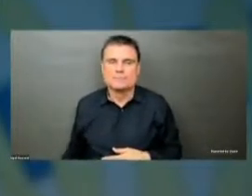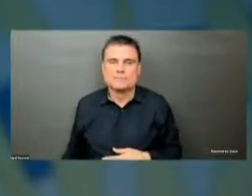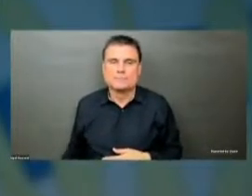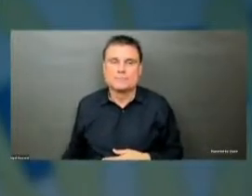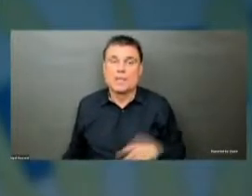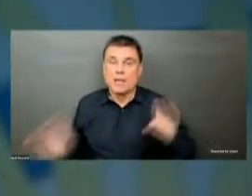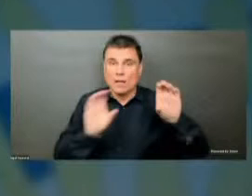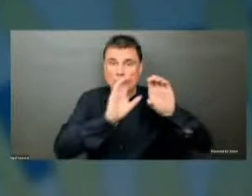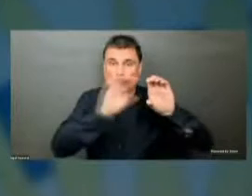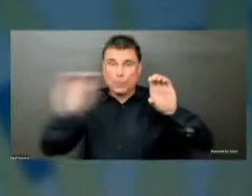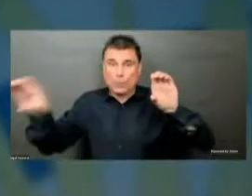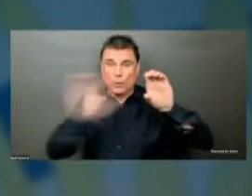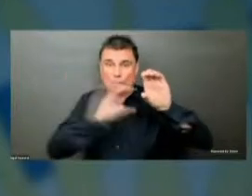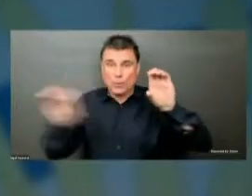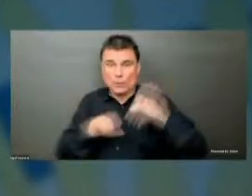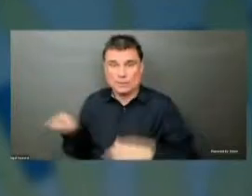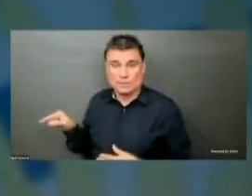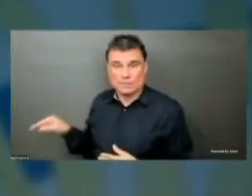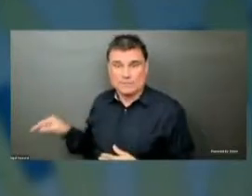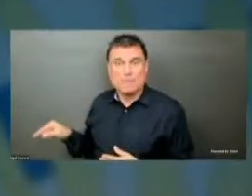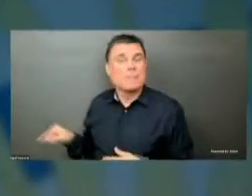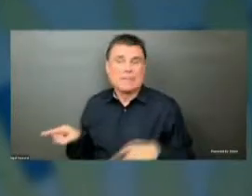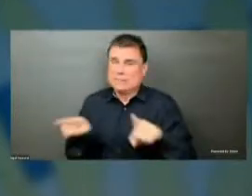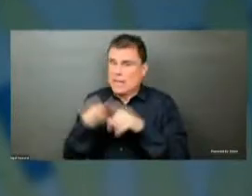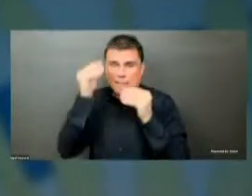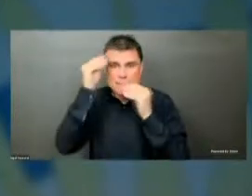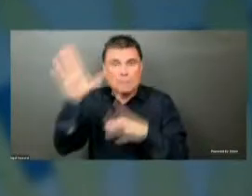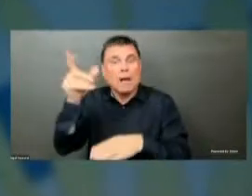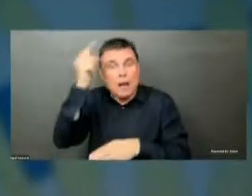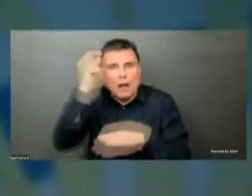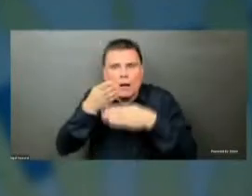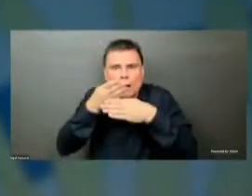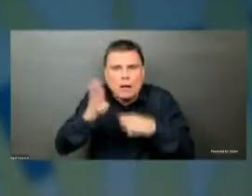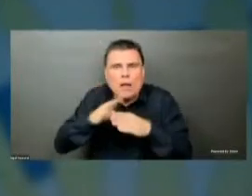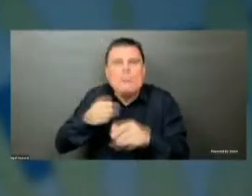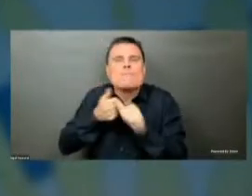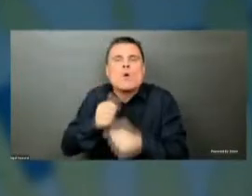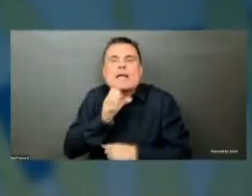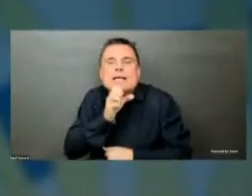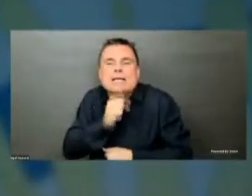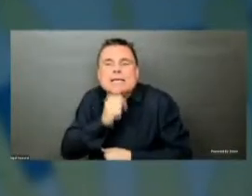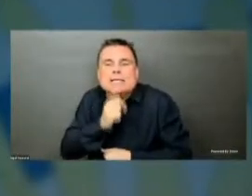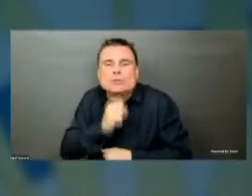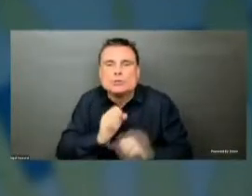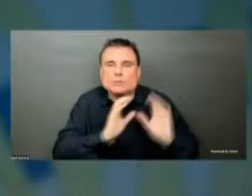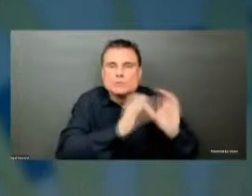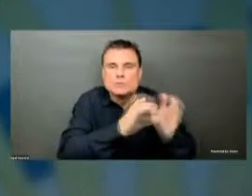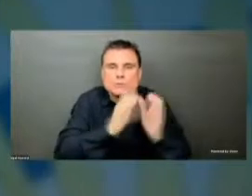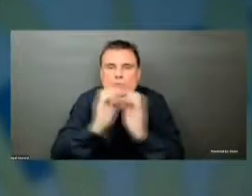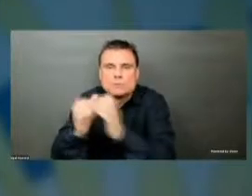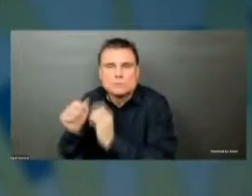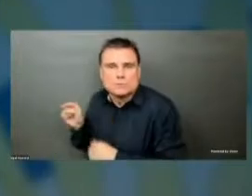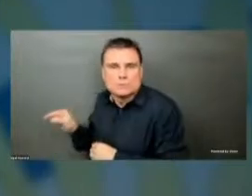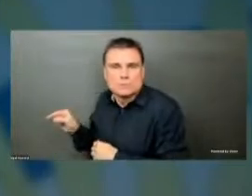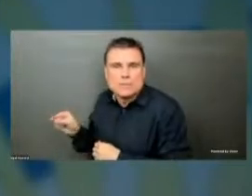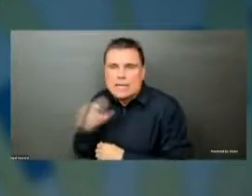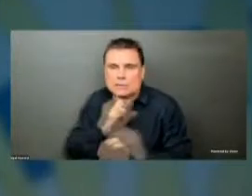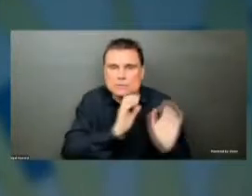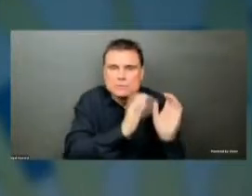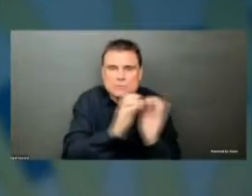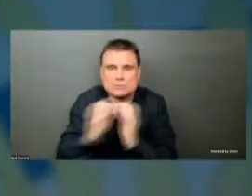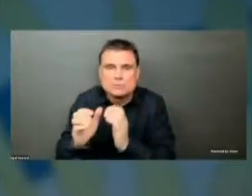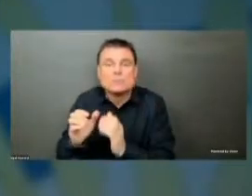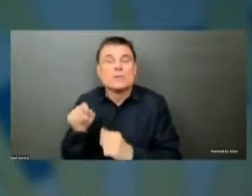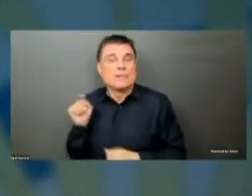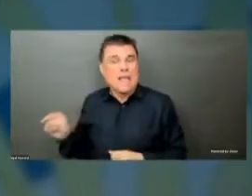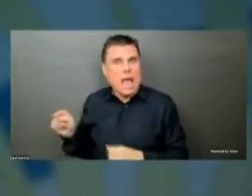and particularly we look at this to help us understand transmission in specific settings. And the 5 to 12-year-olds and